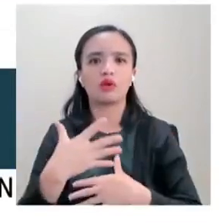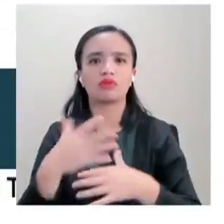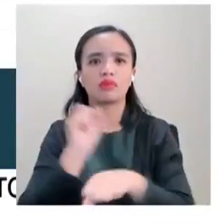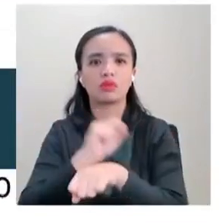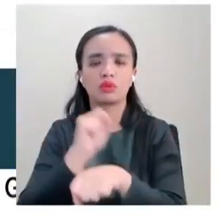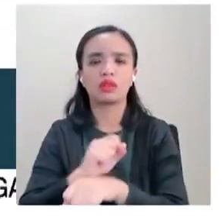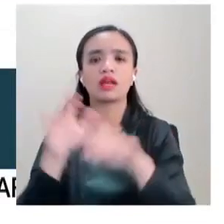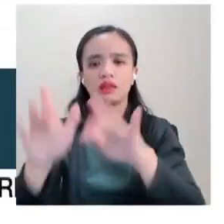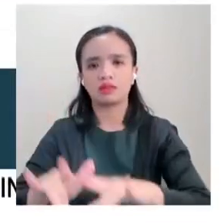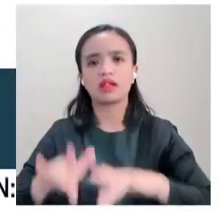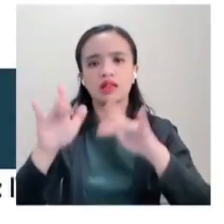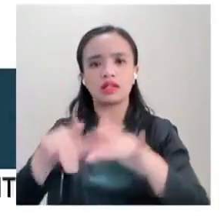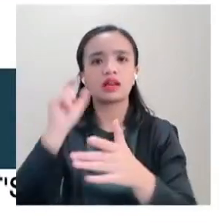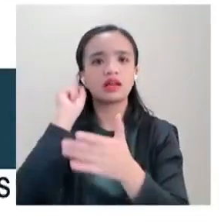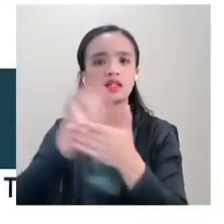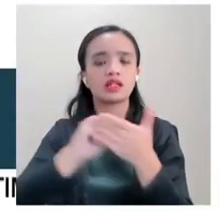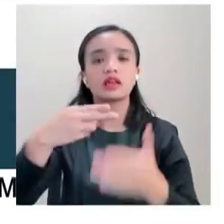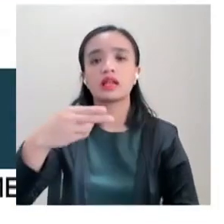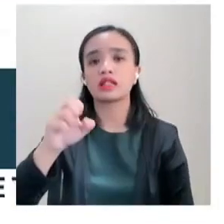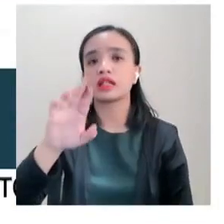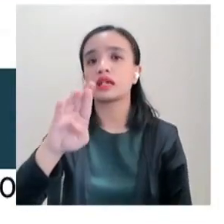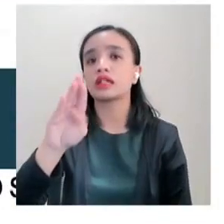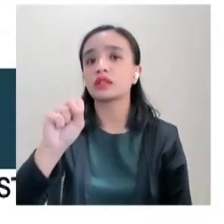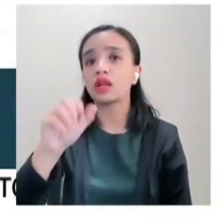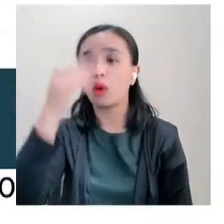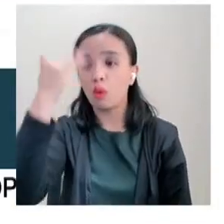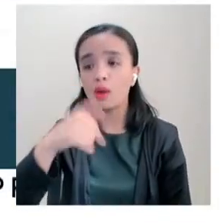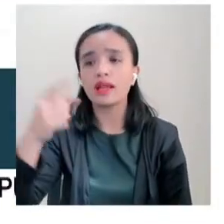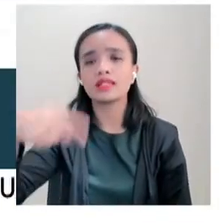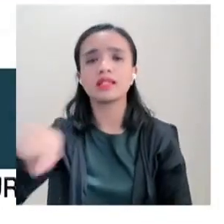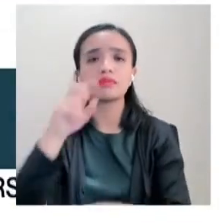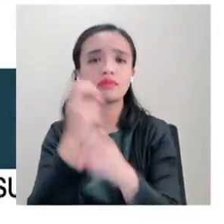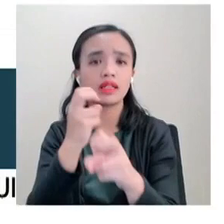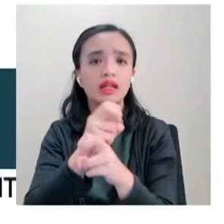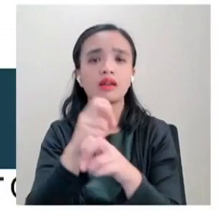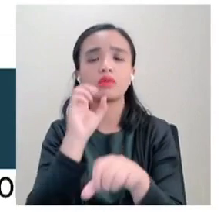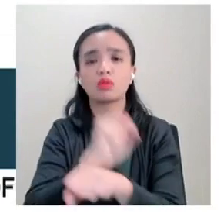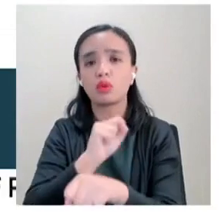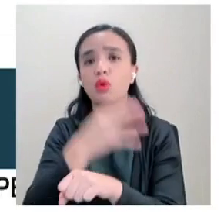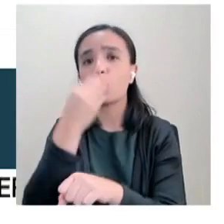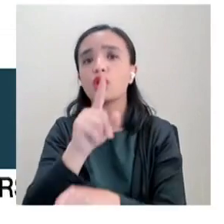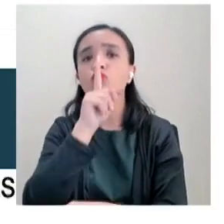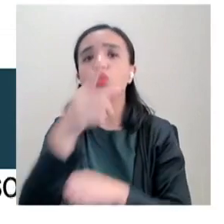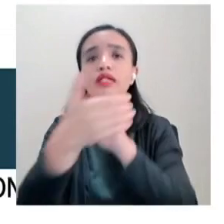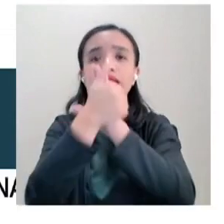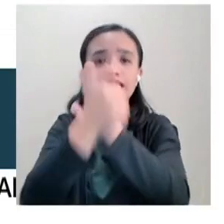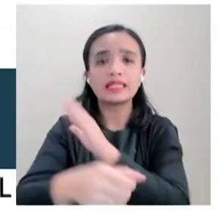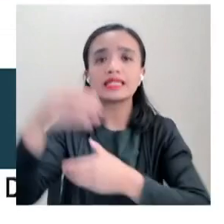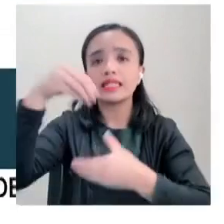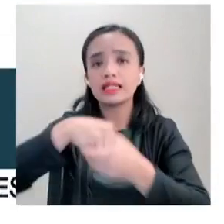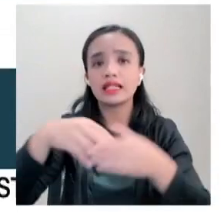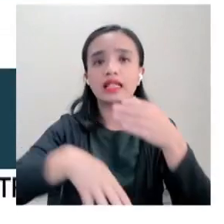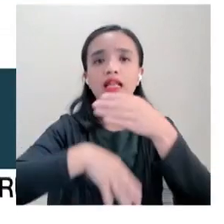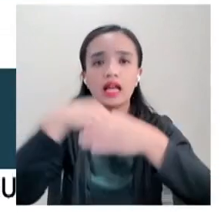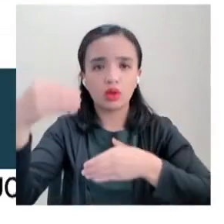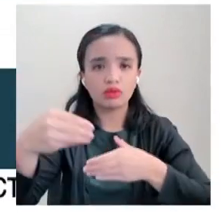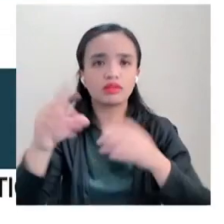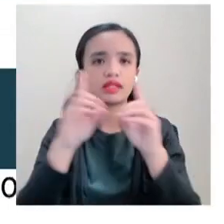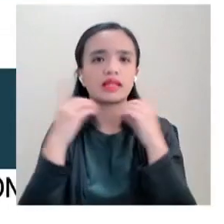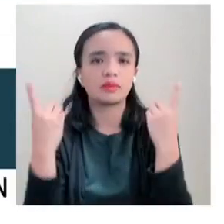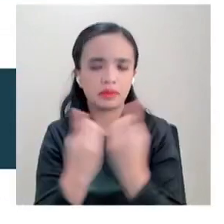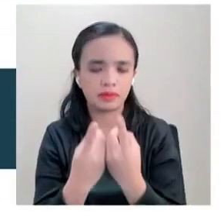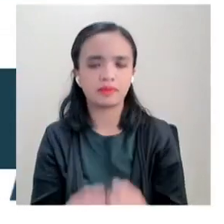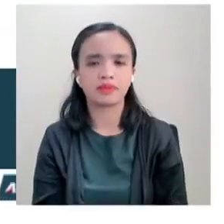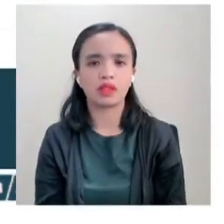si Secretary Ted Herbosa kasi mahihirapang gumalaw ang mga totoong eksperto sa loob at labas ng departamento for